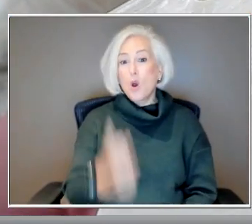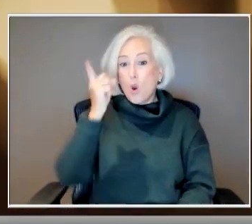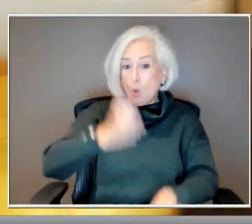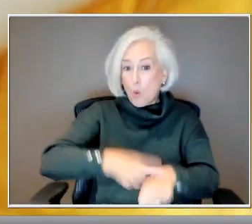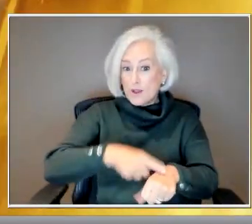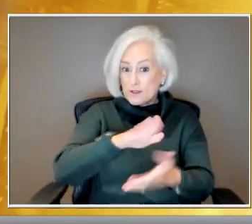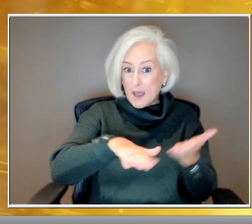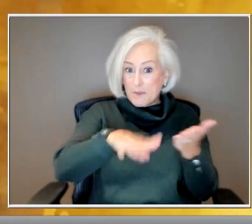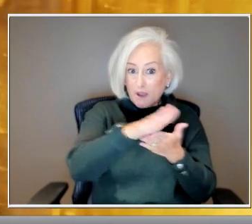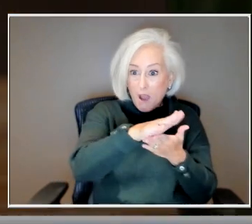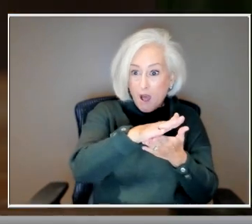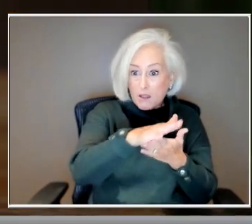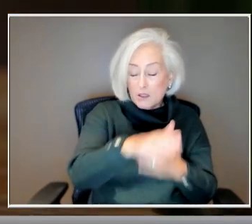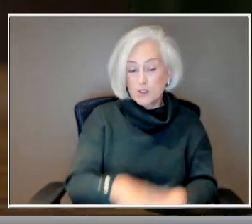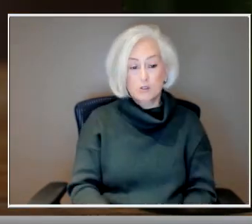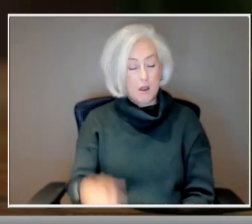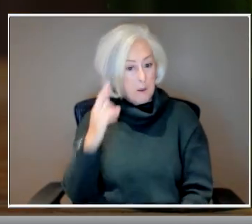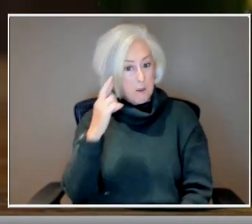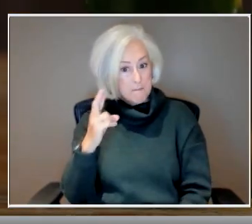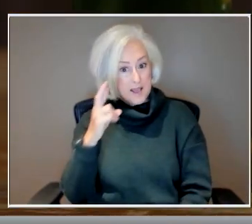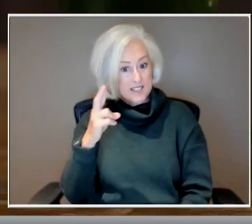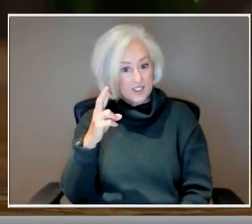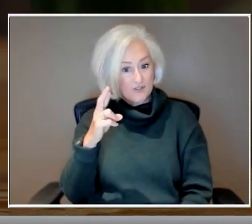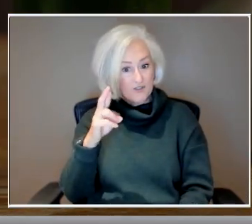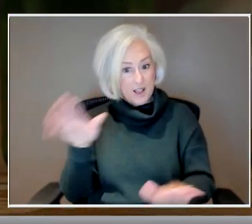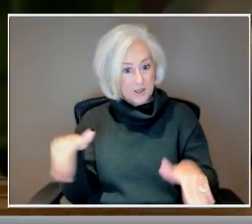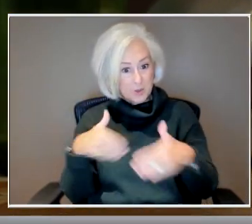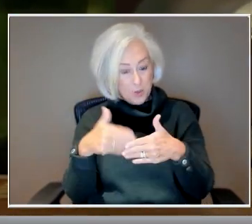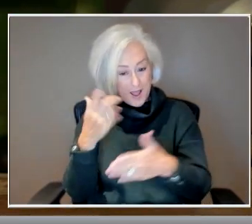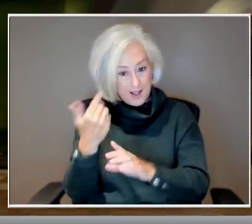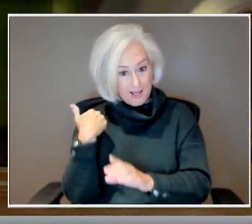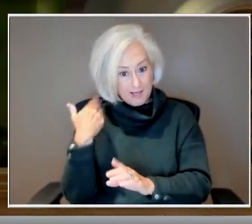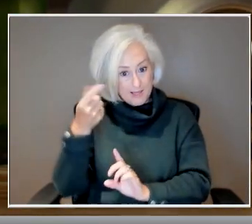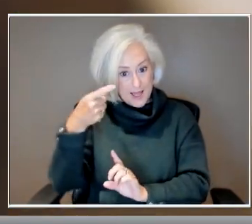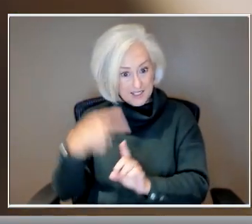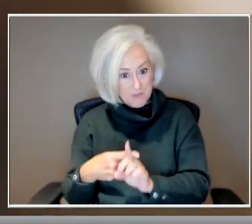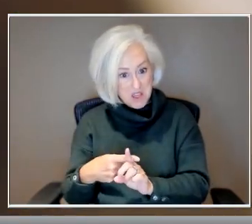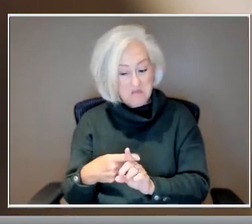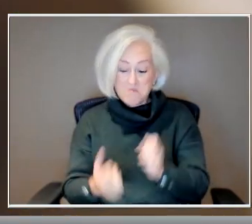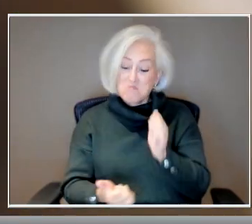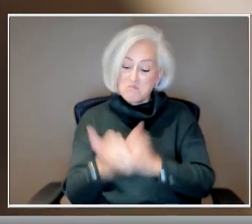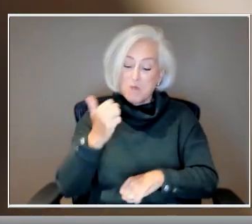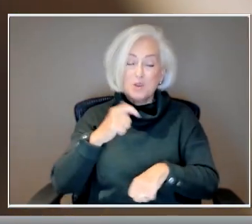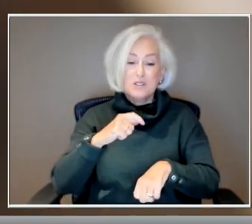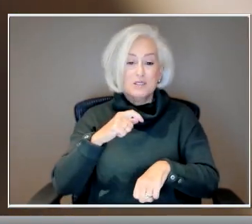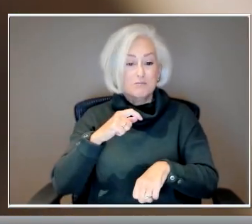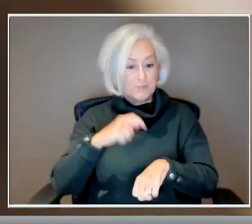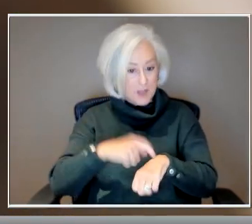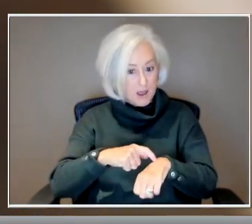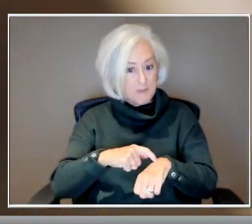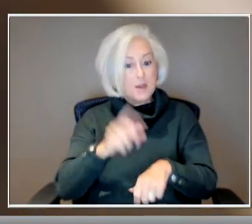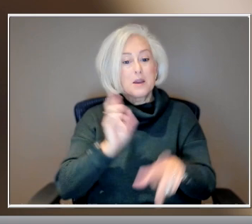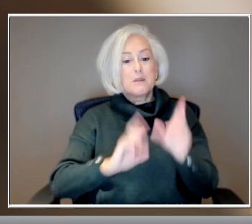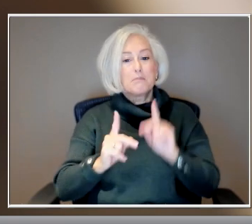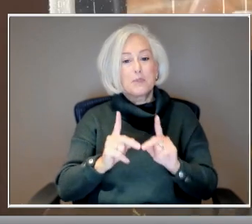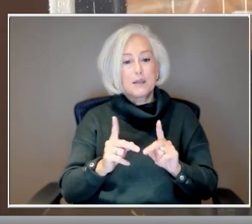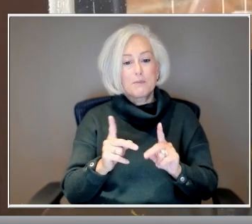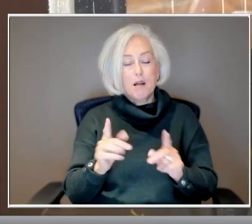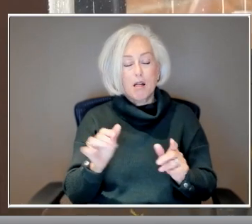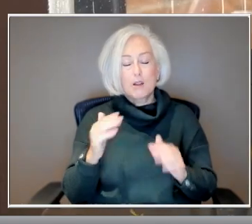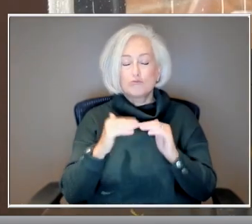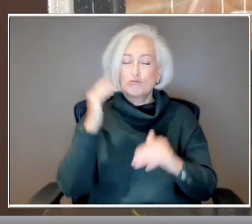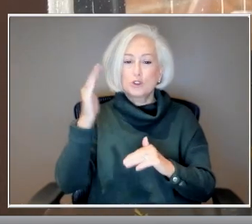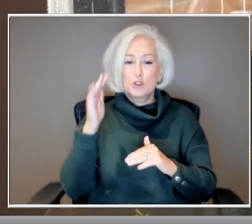wedding last month, most of us have overindulged at least once in our adult lives. And for many, once was enough.